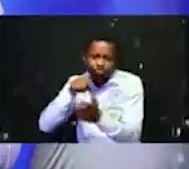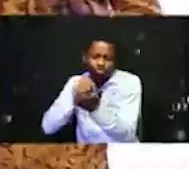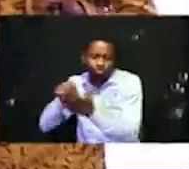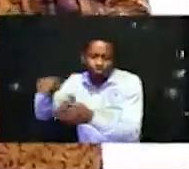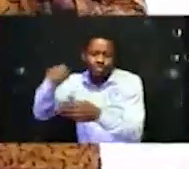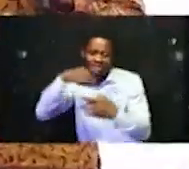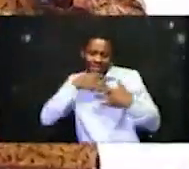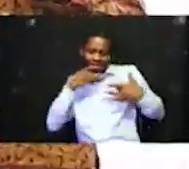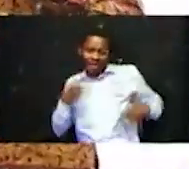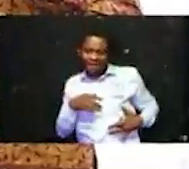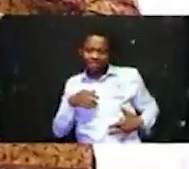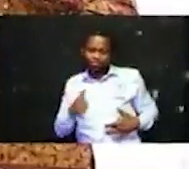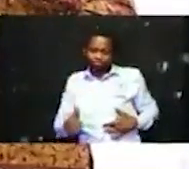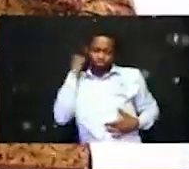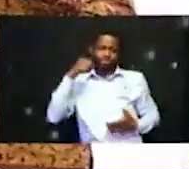the